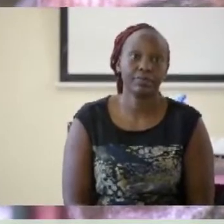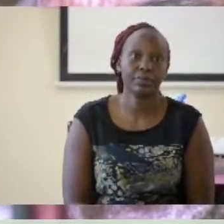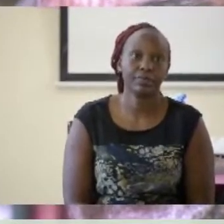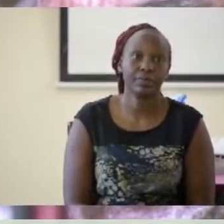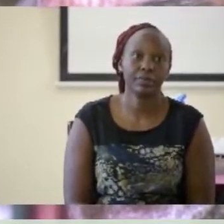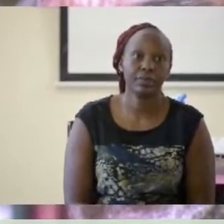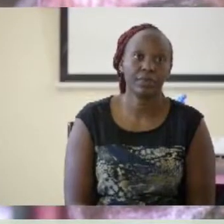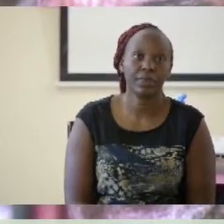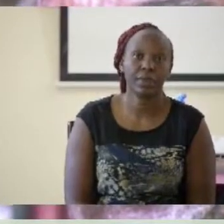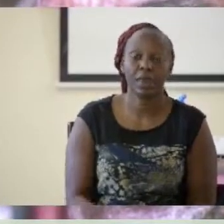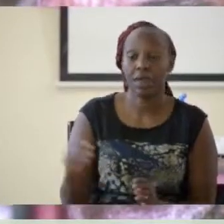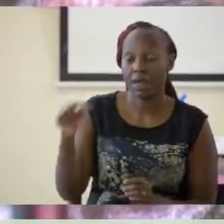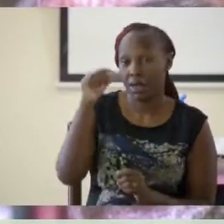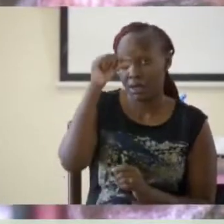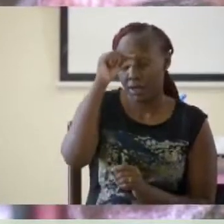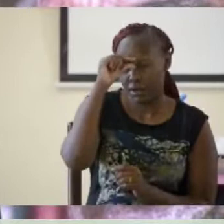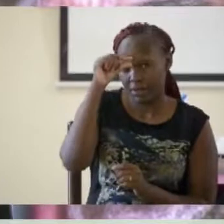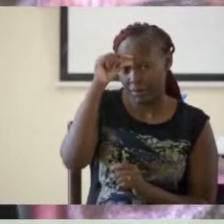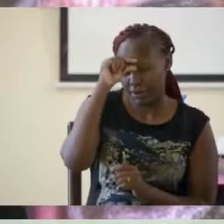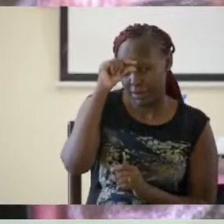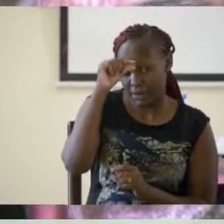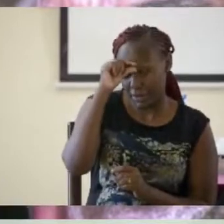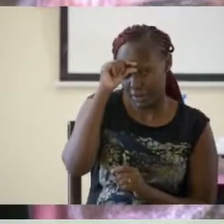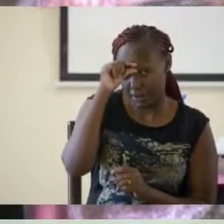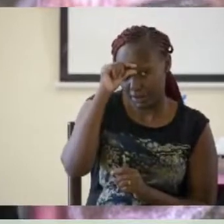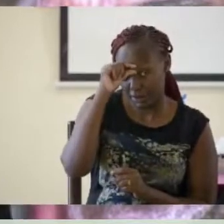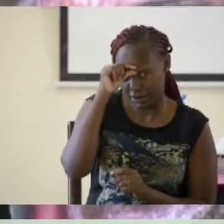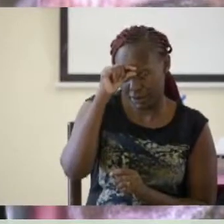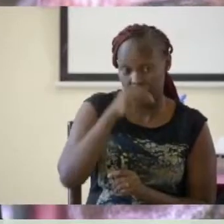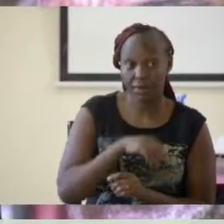And even for government, we know that